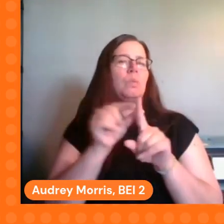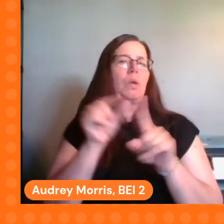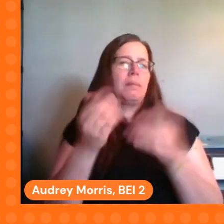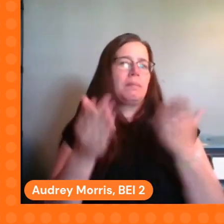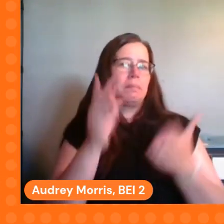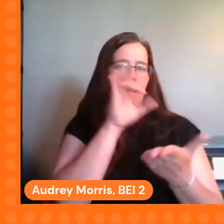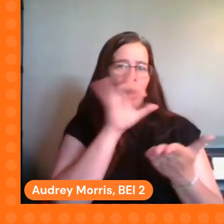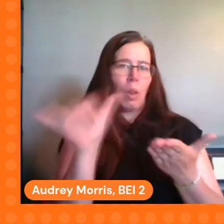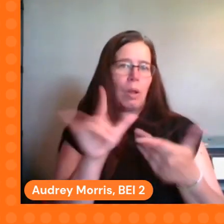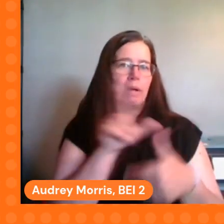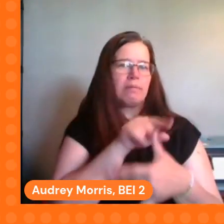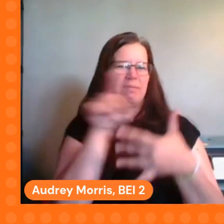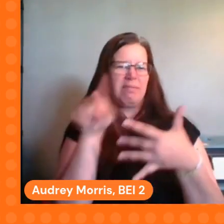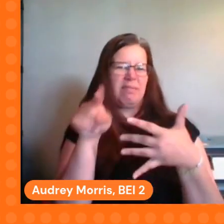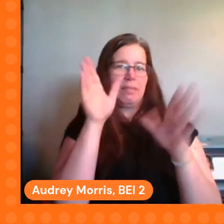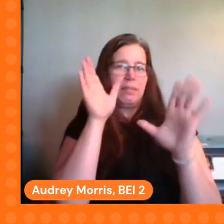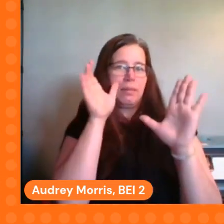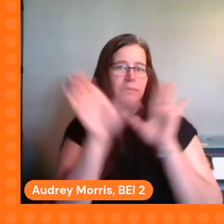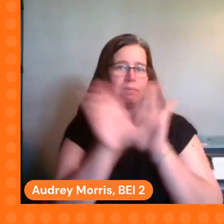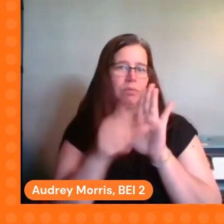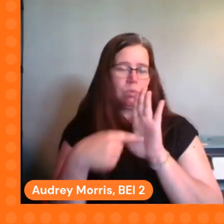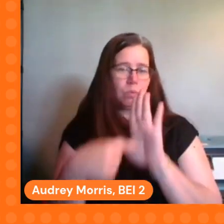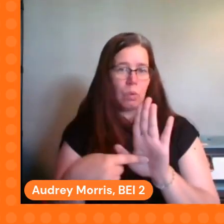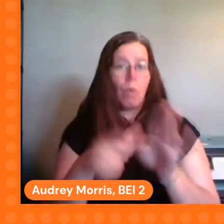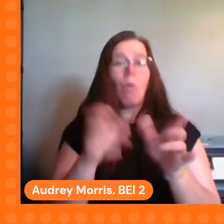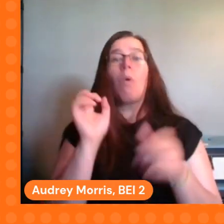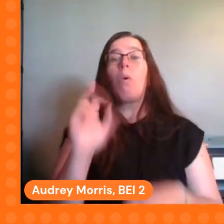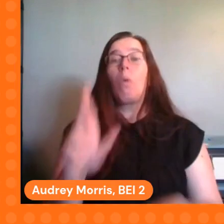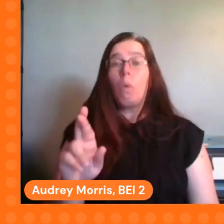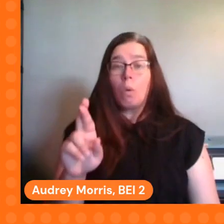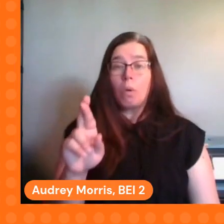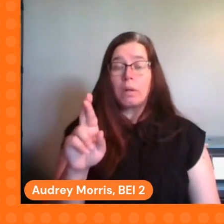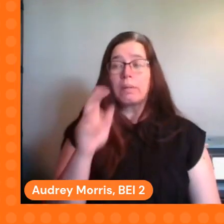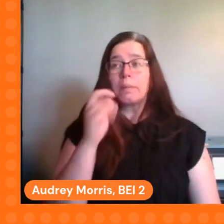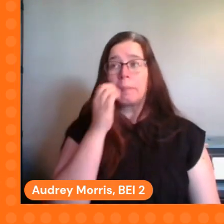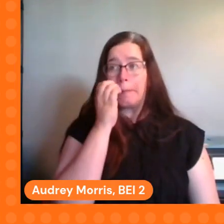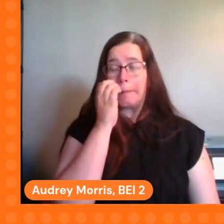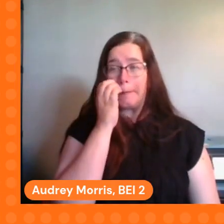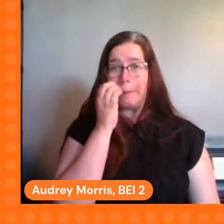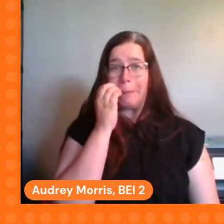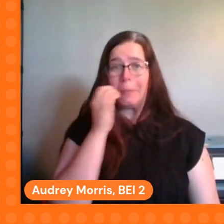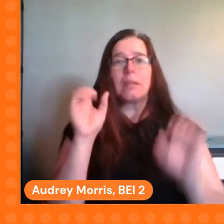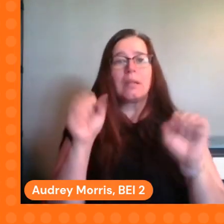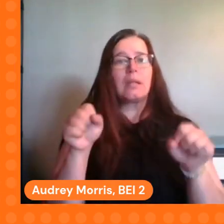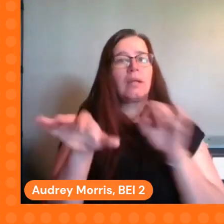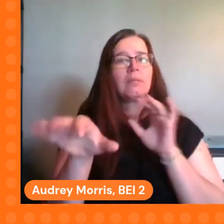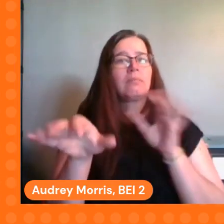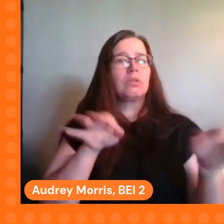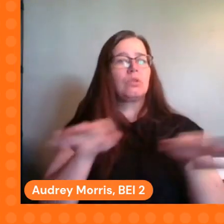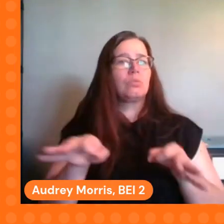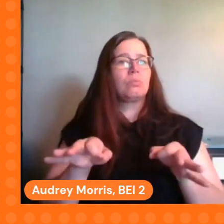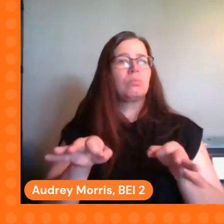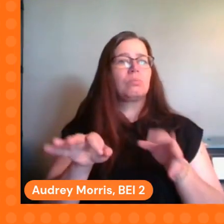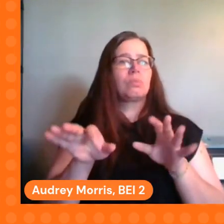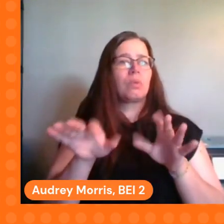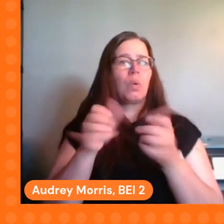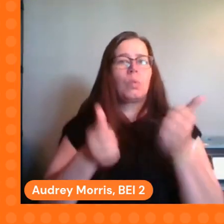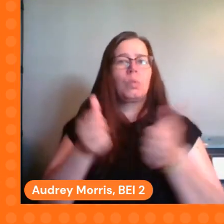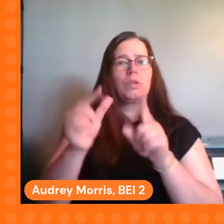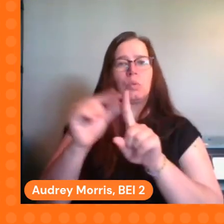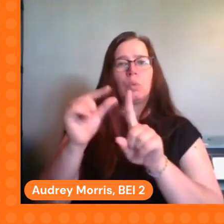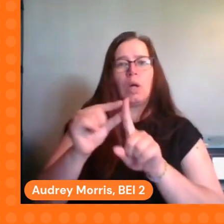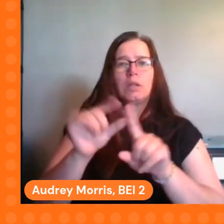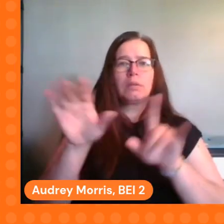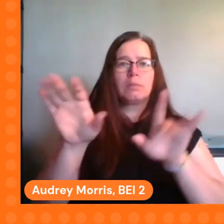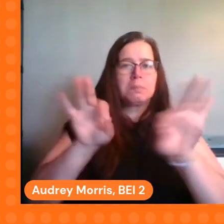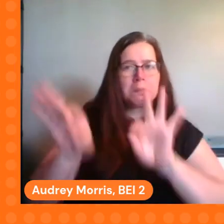see in this visualization here. Or you can control which words are candidates, are options for being chosen at